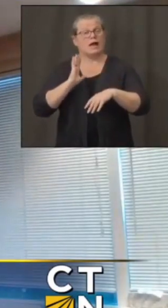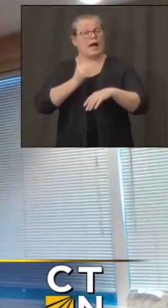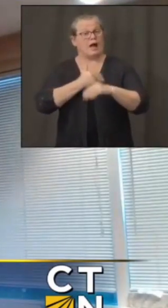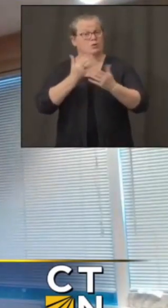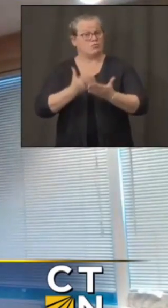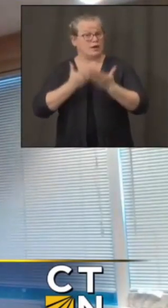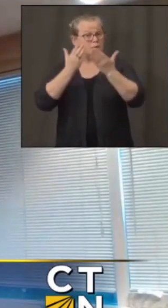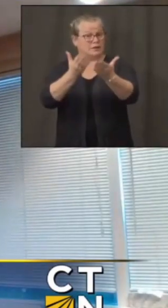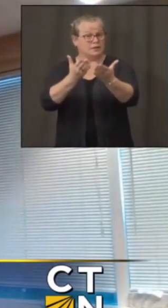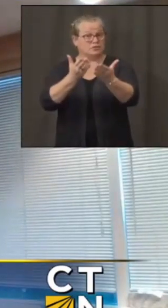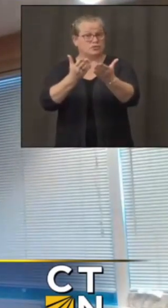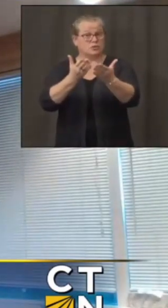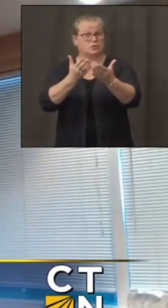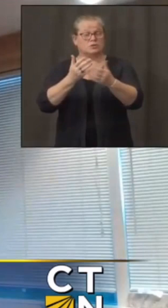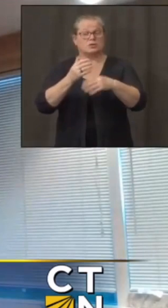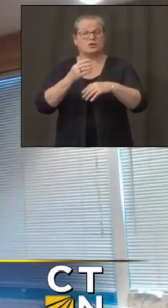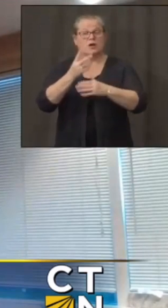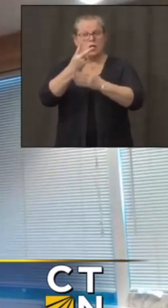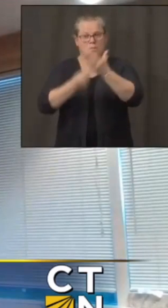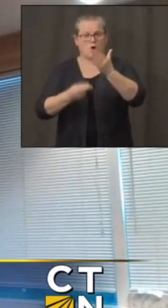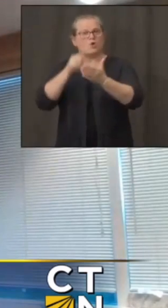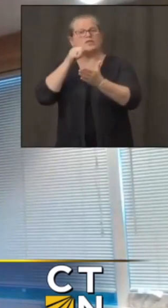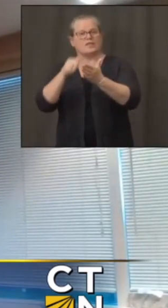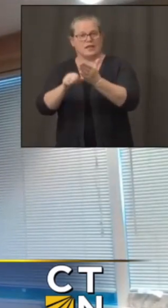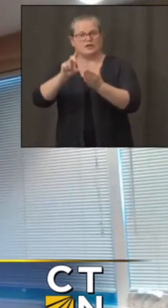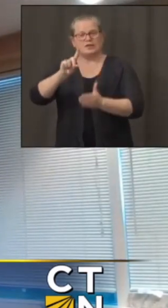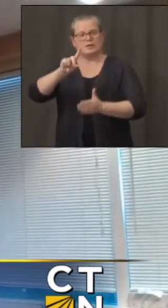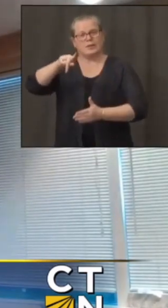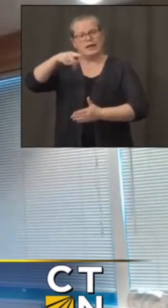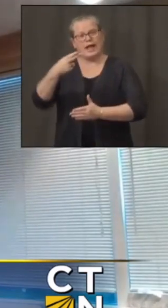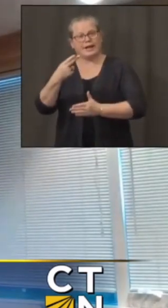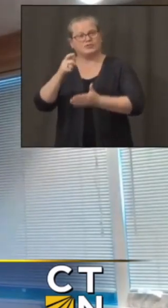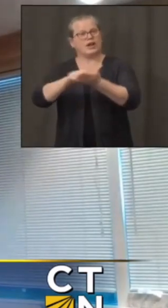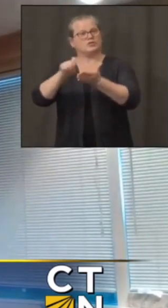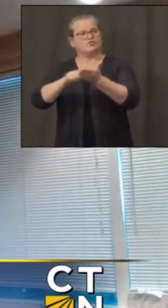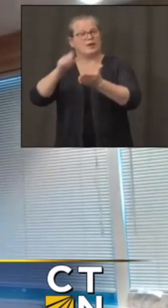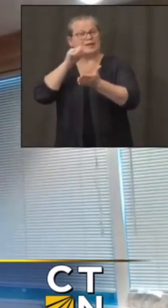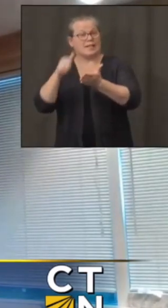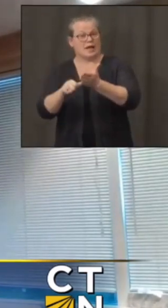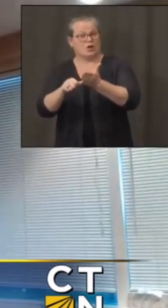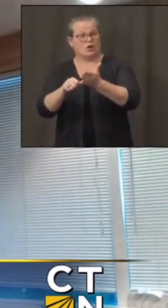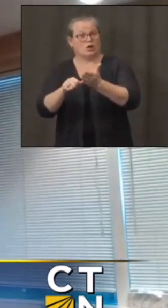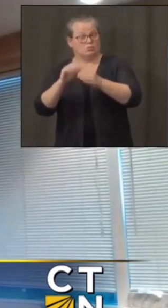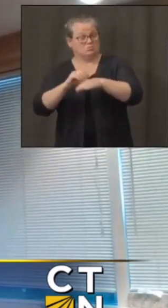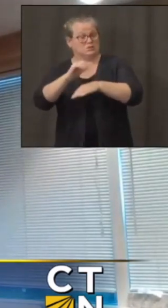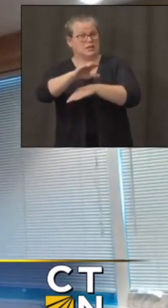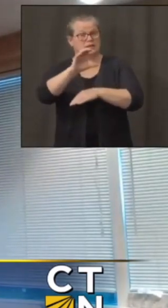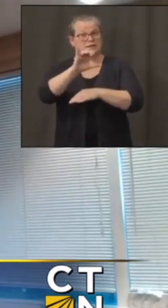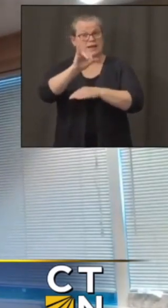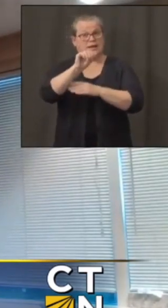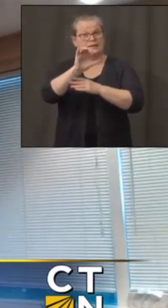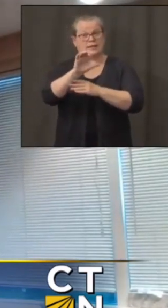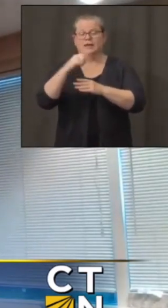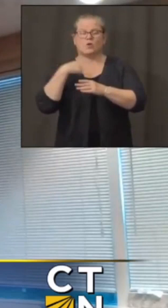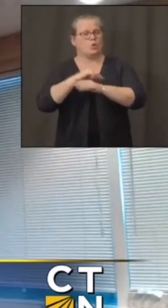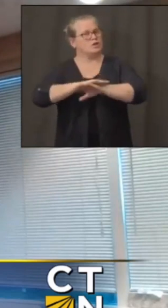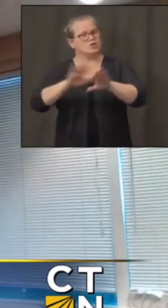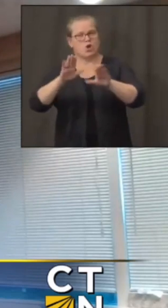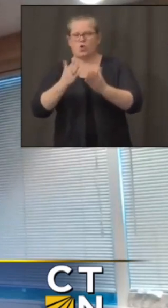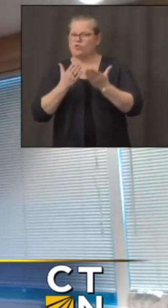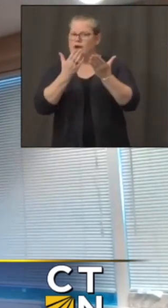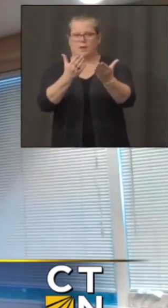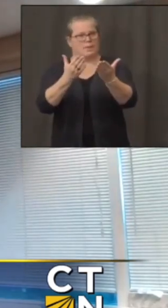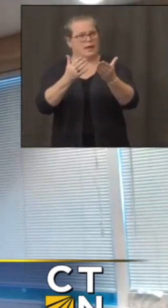of the letters that DPH has written to CIAC, are that we do not recommend going ahead with